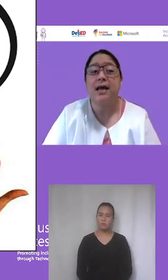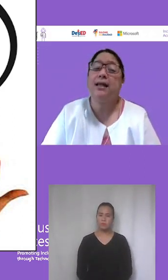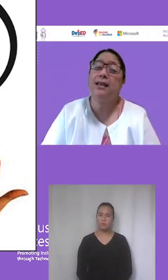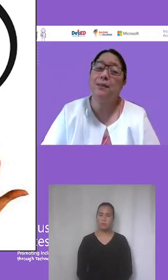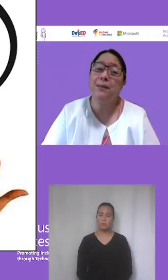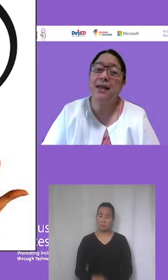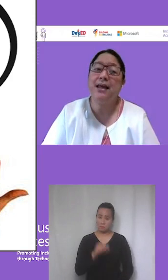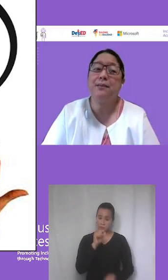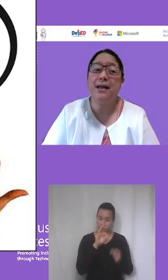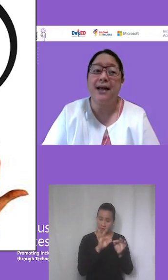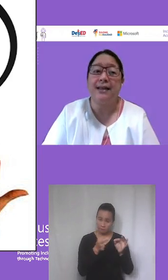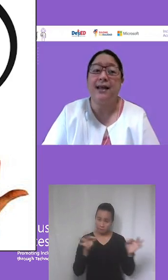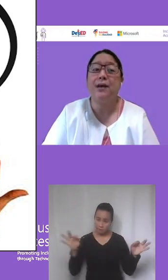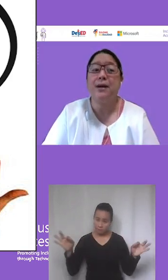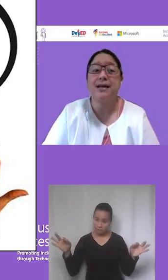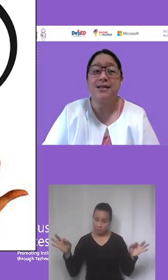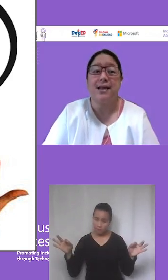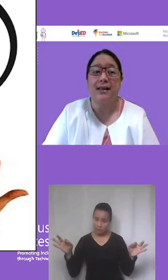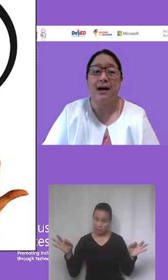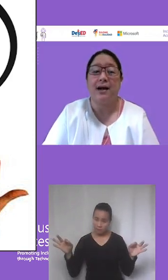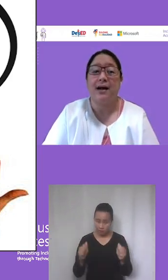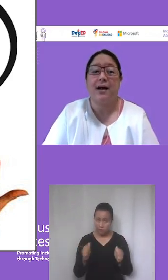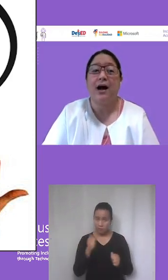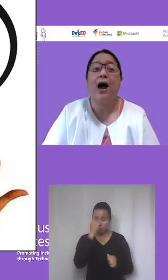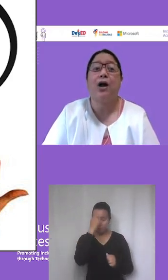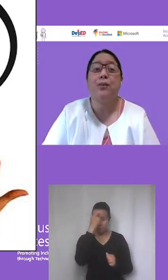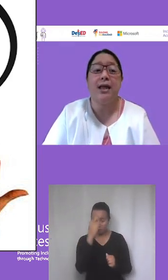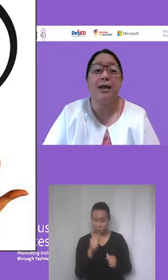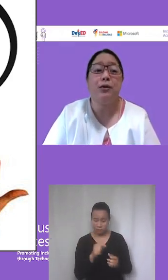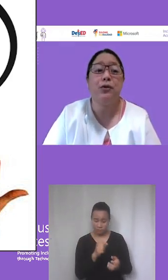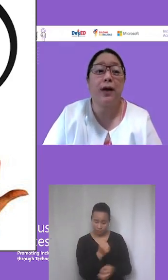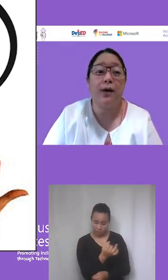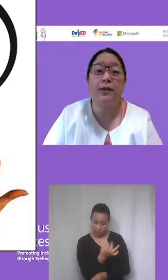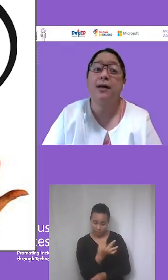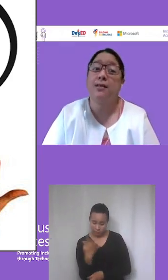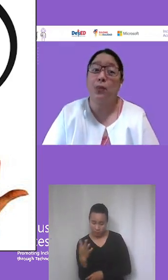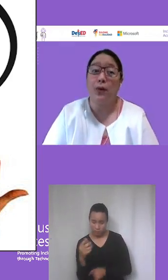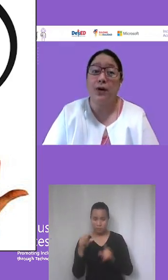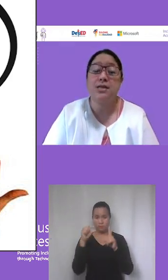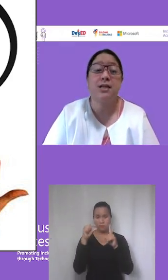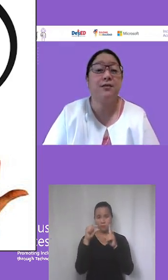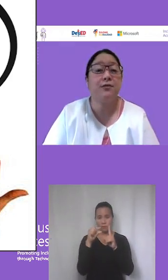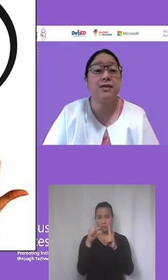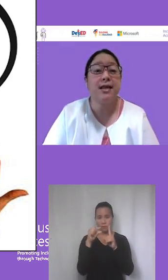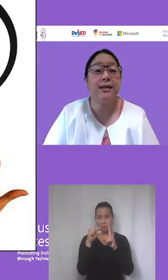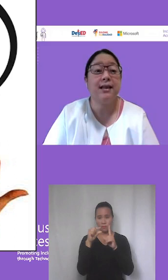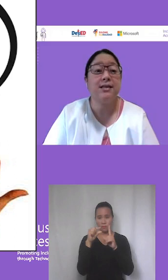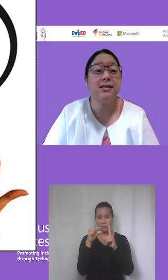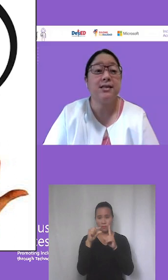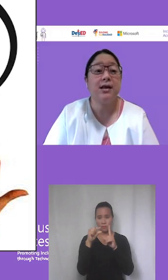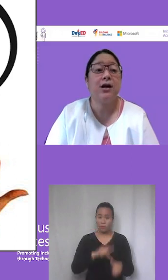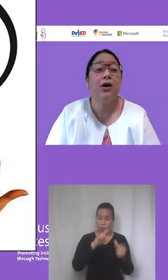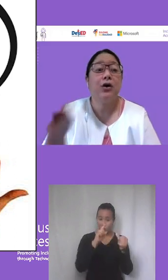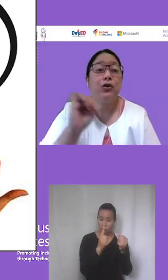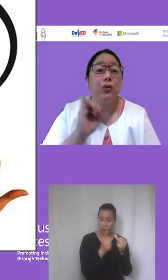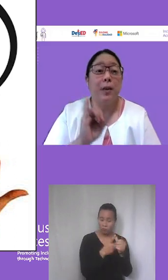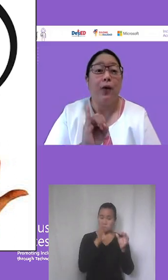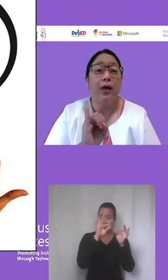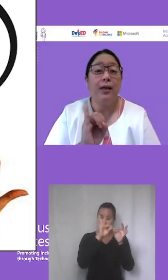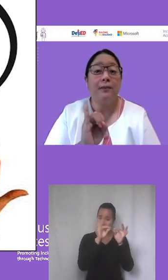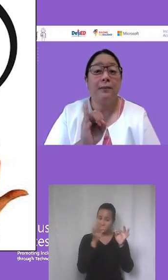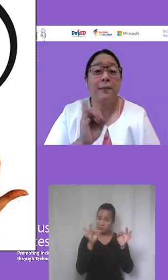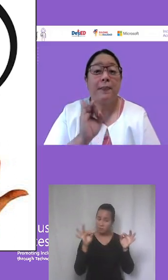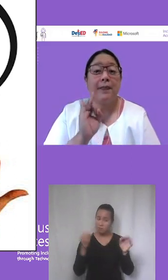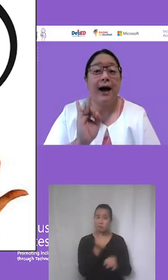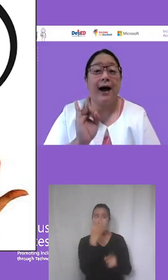sentence, nabibilang ba natin ang mga salita? Are we able to count the words in the first sentence?